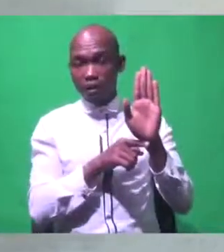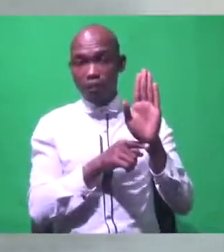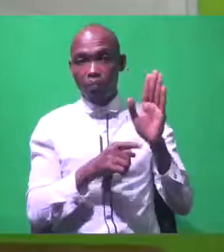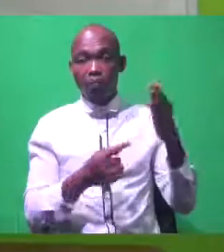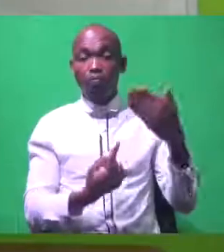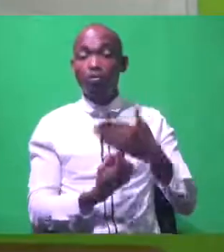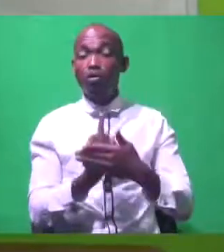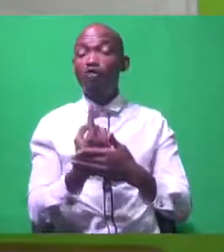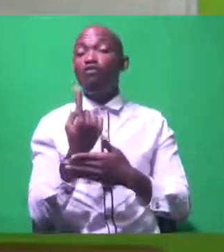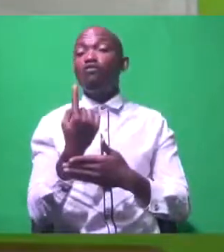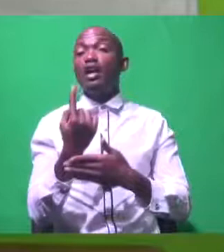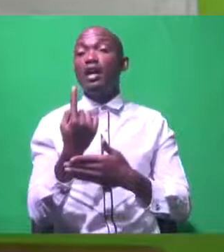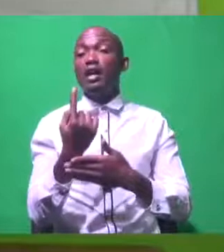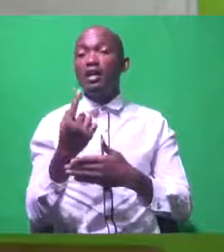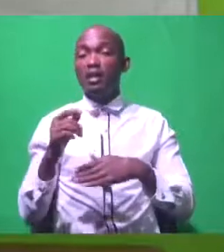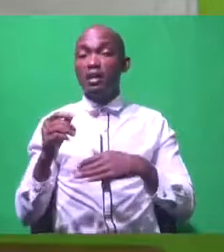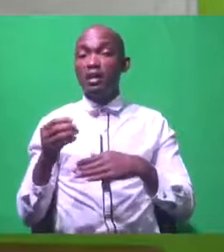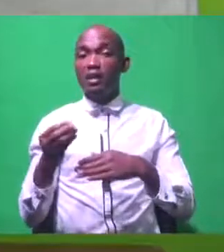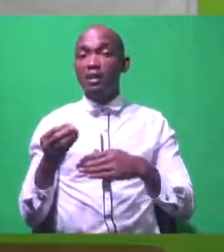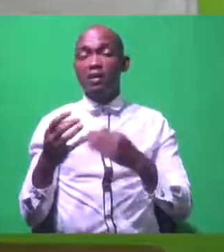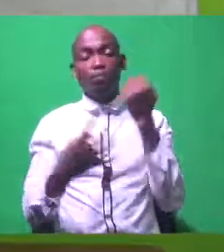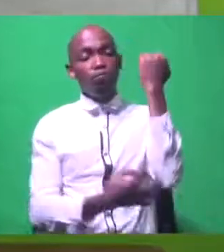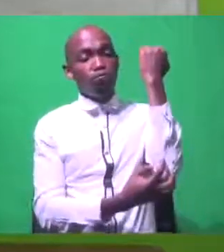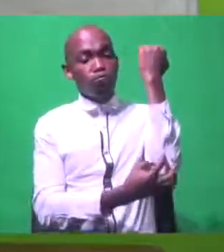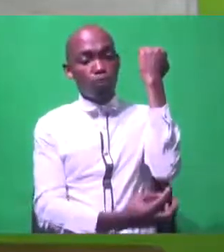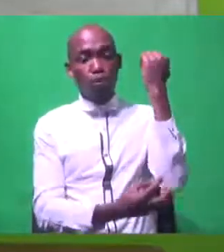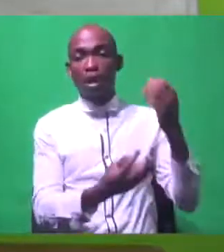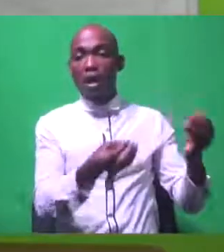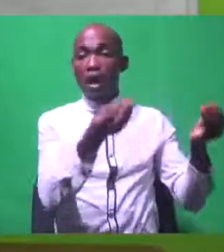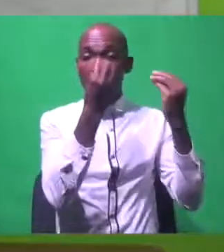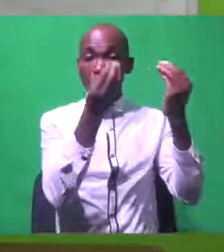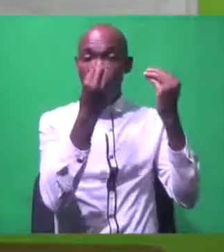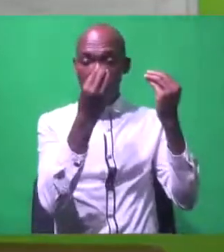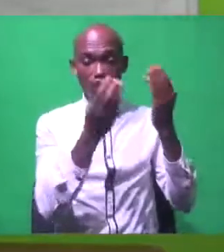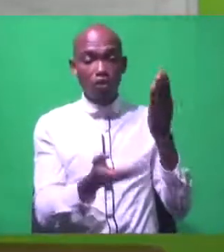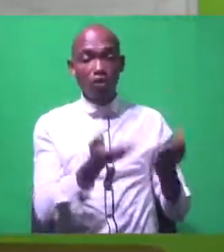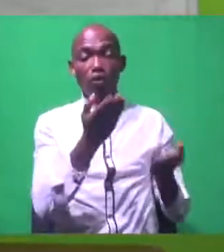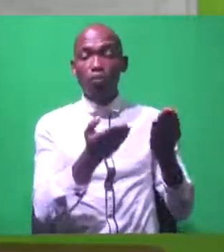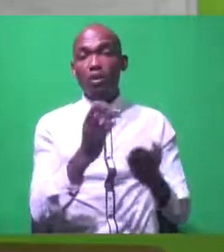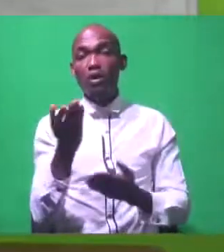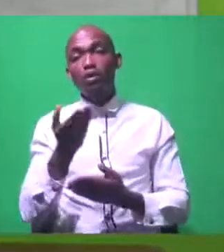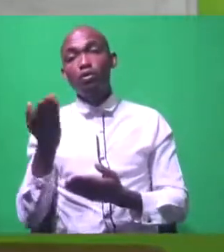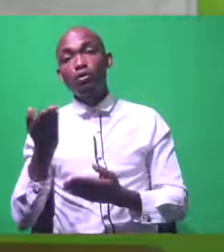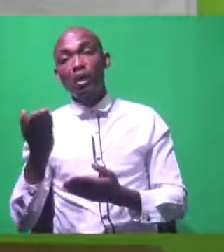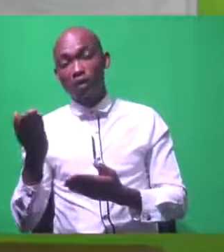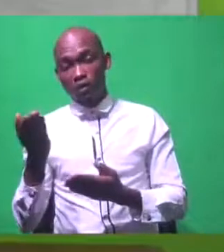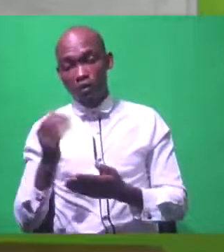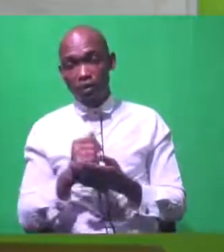provided with the poorest education compared to other races.